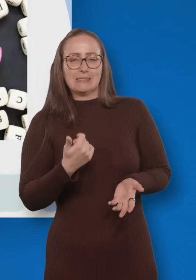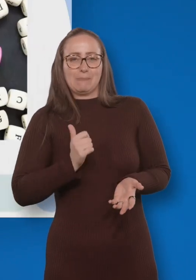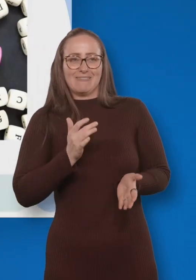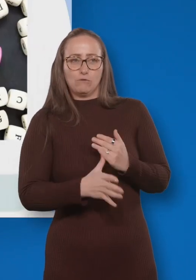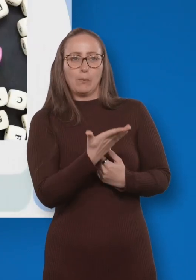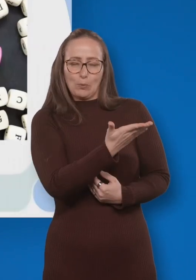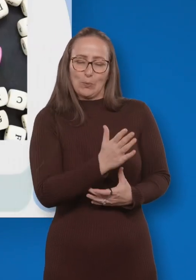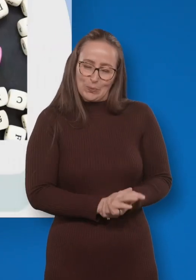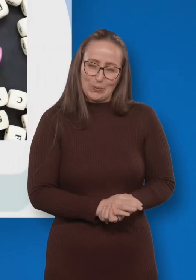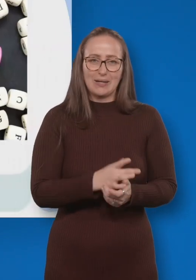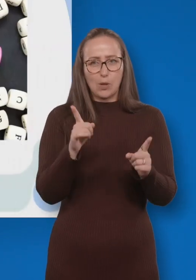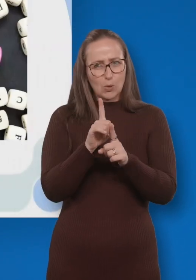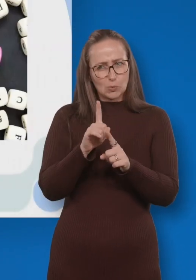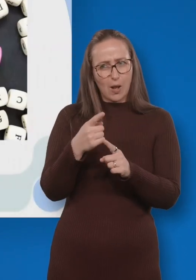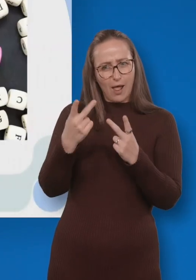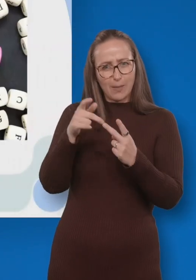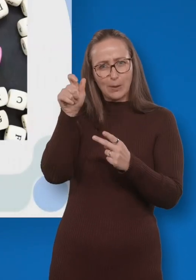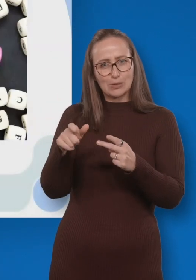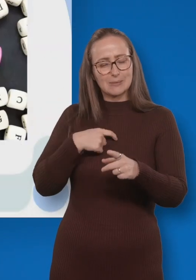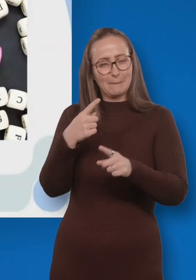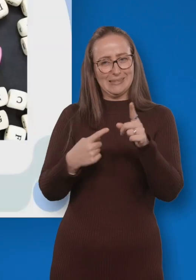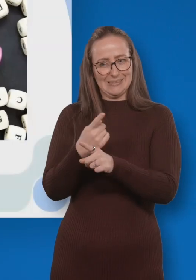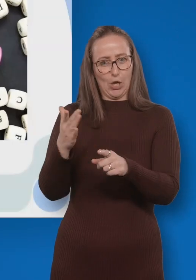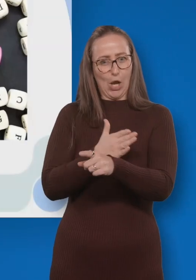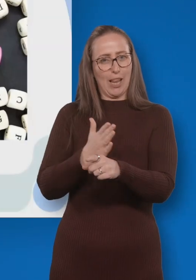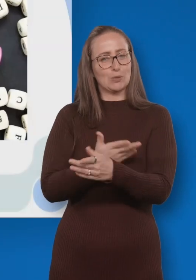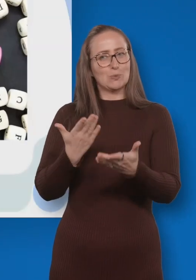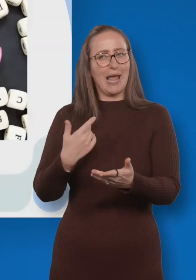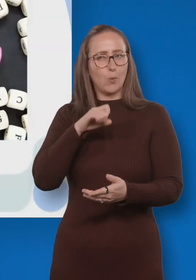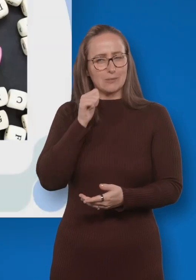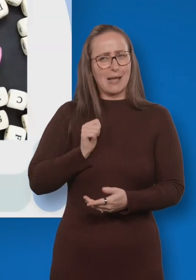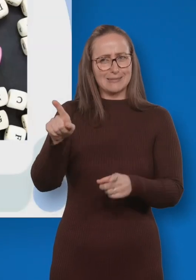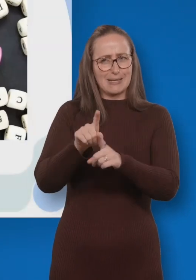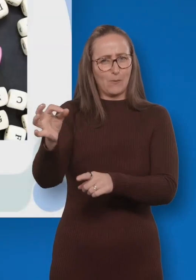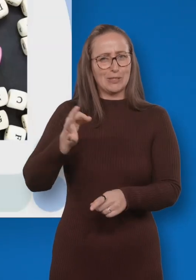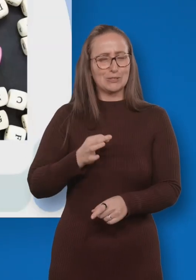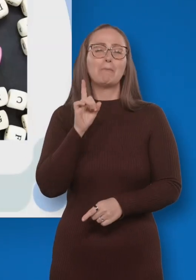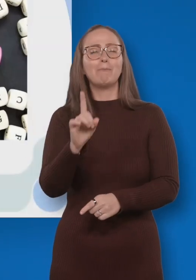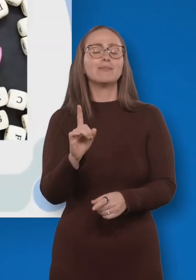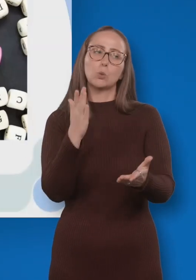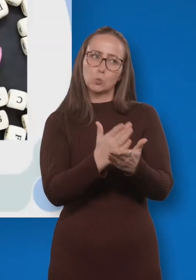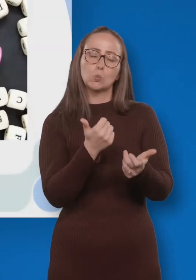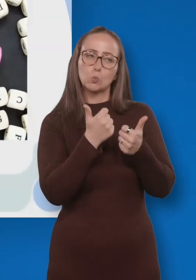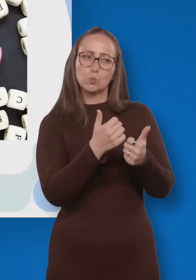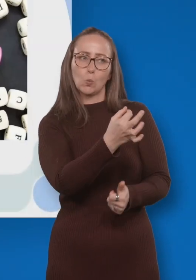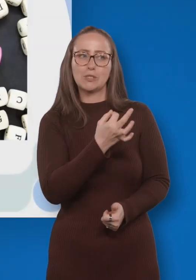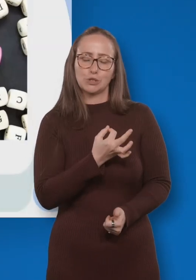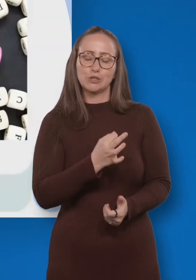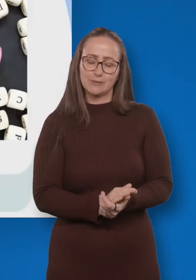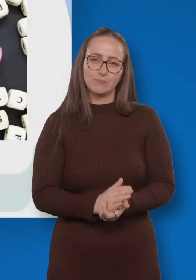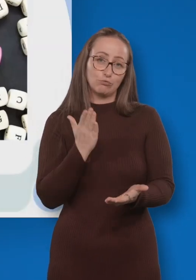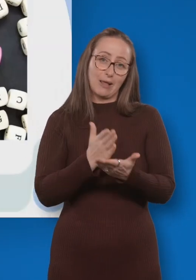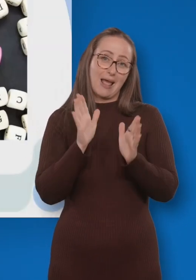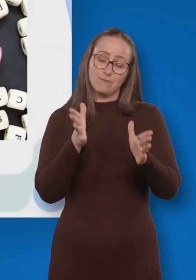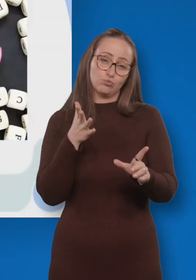expected a question like that from you. And thanks somebody else. I also was in a meeting earlier with today. That's a really great question. I think